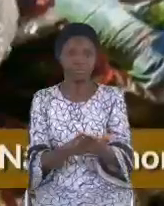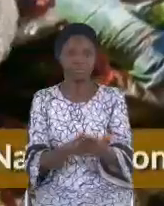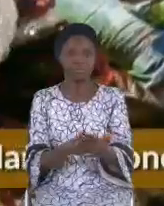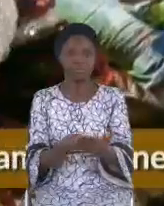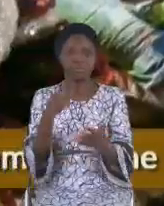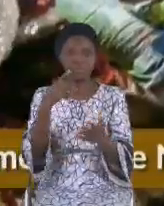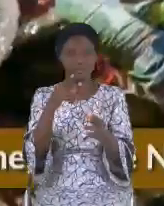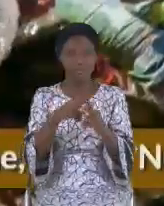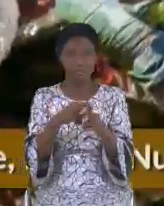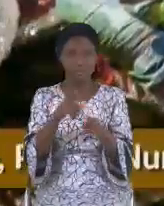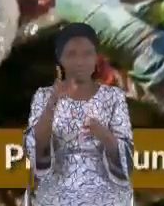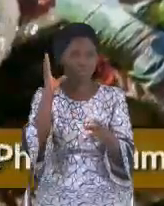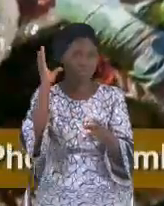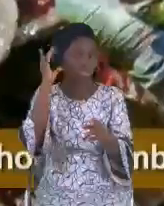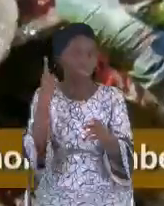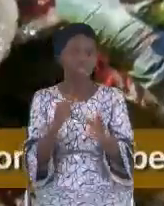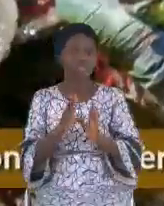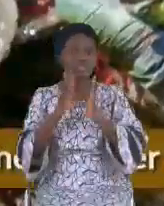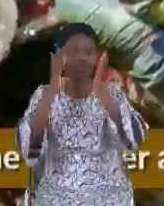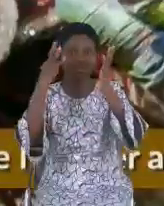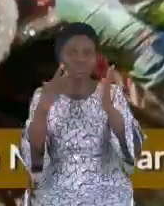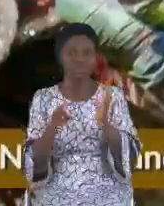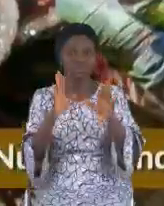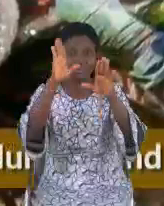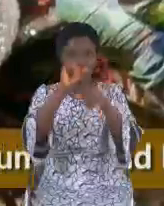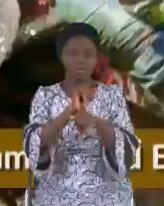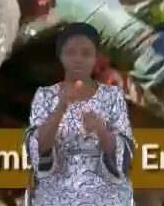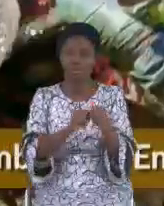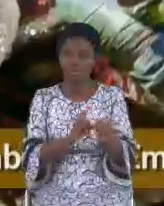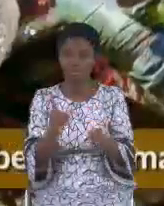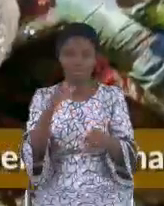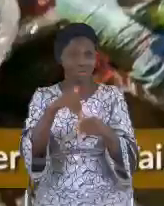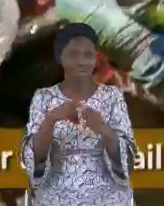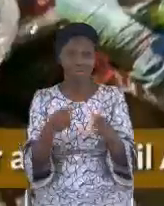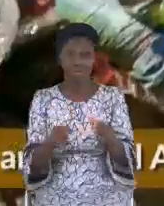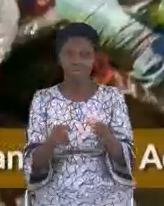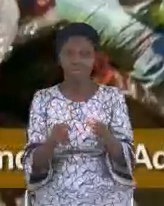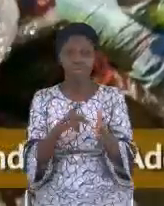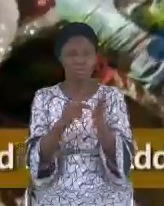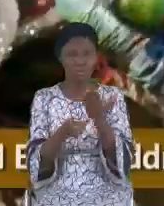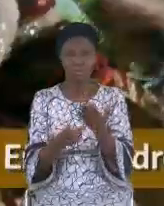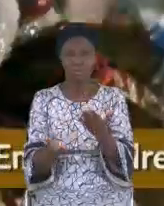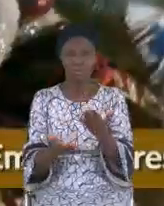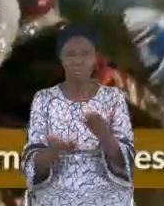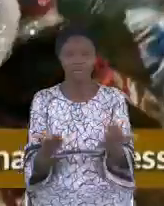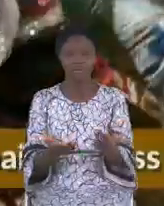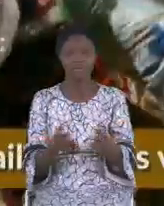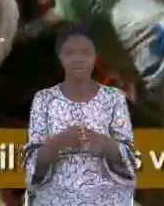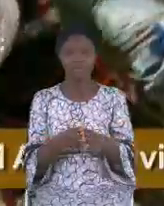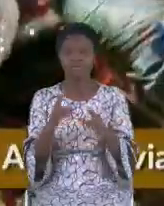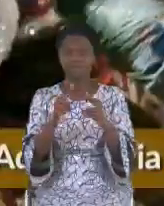hear shout of miracles everywhere in the hall here, in the tent, on the ground here. Very